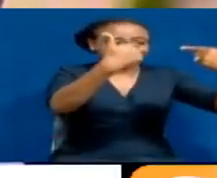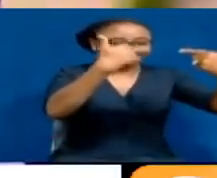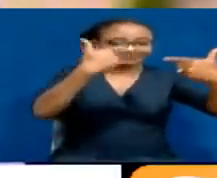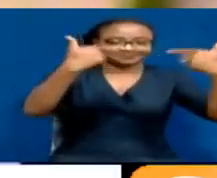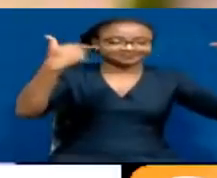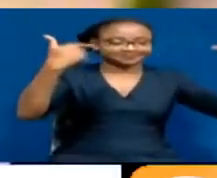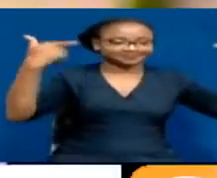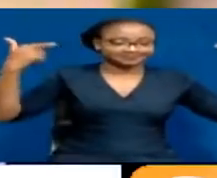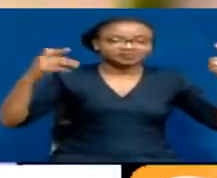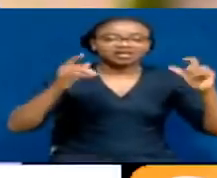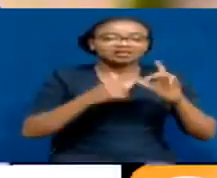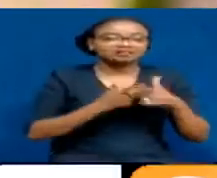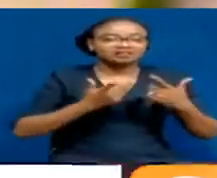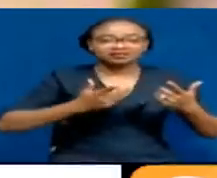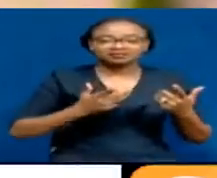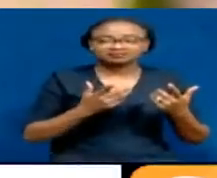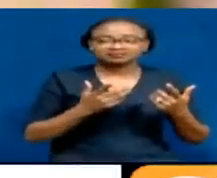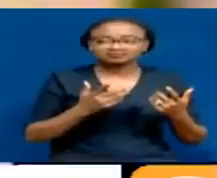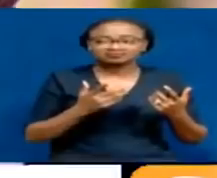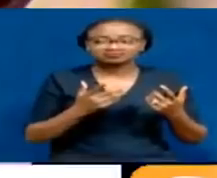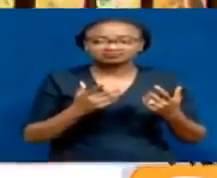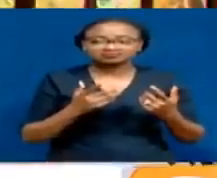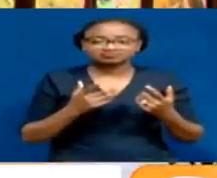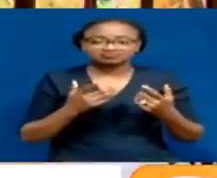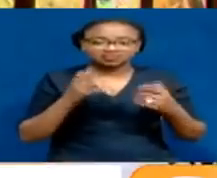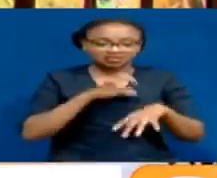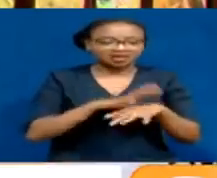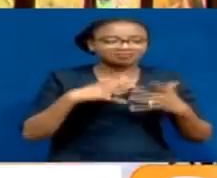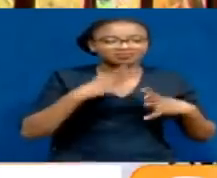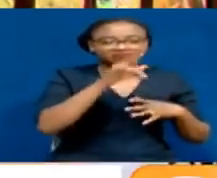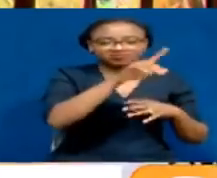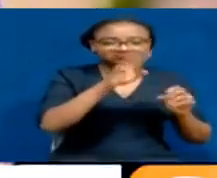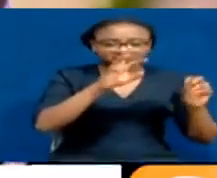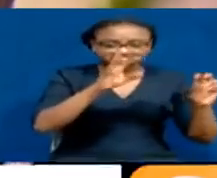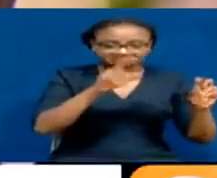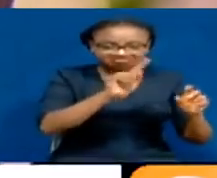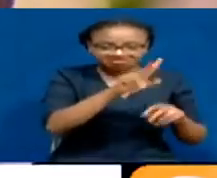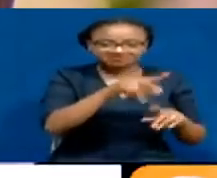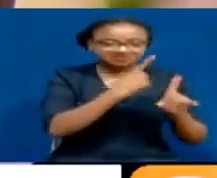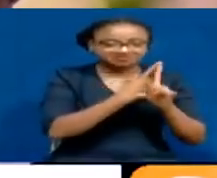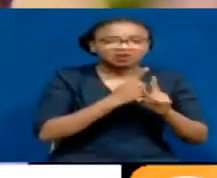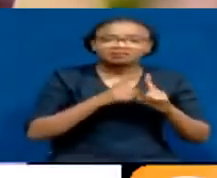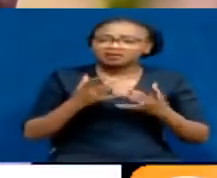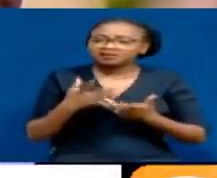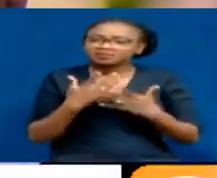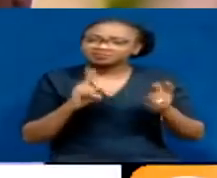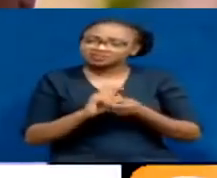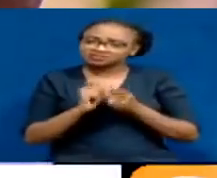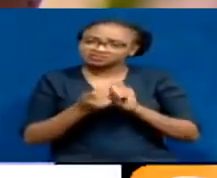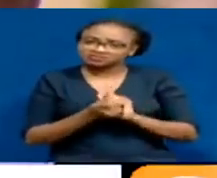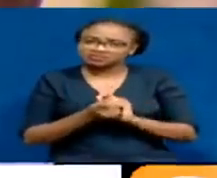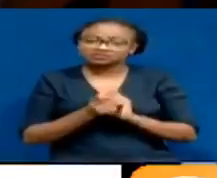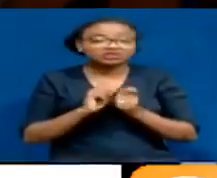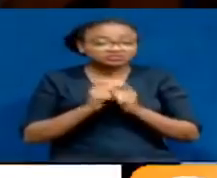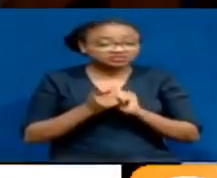hardly get anybody from the established media. So things have changed. Things have changed for